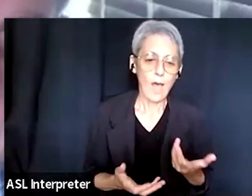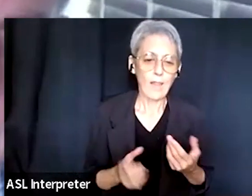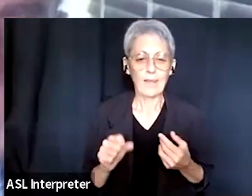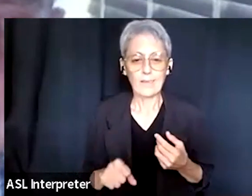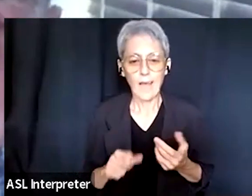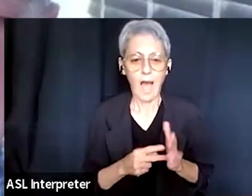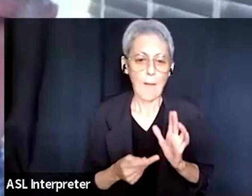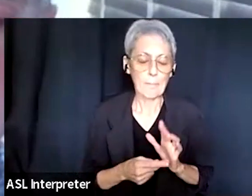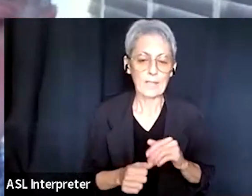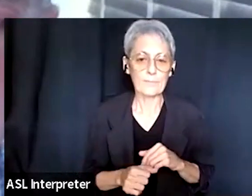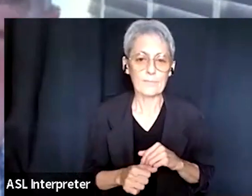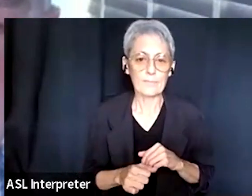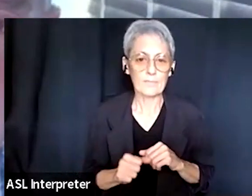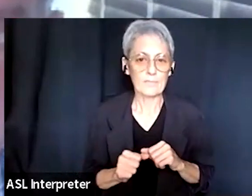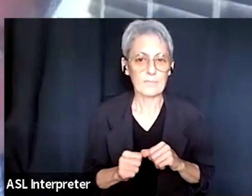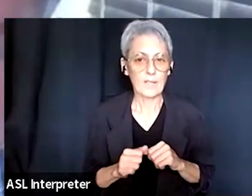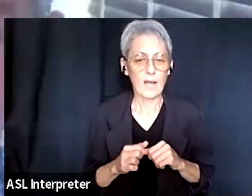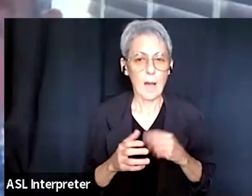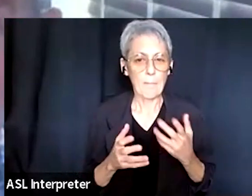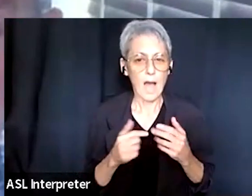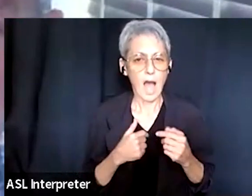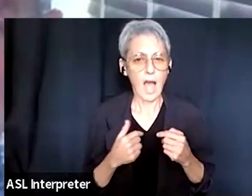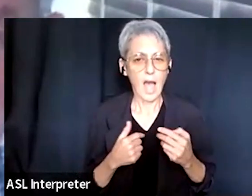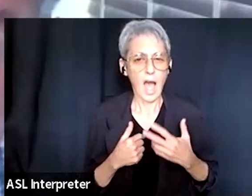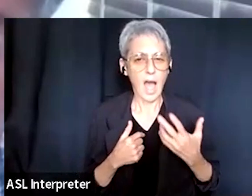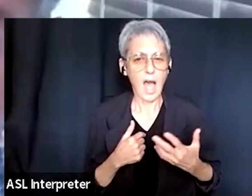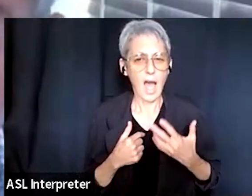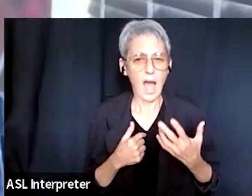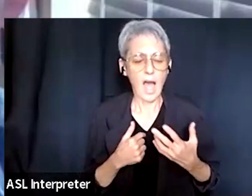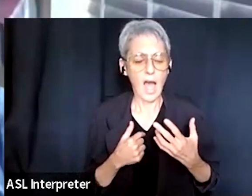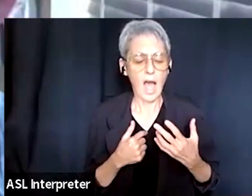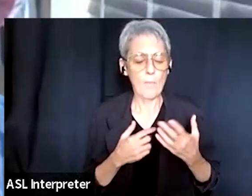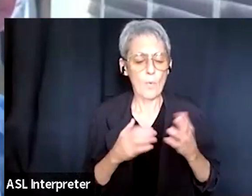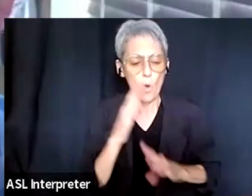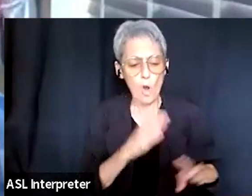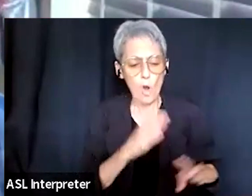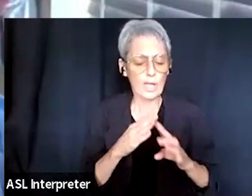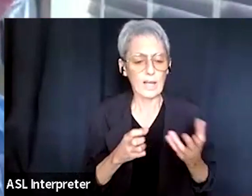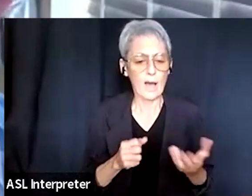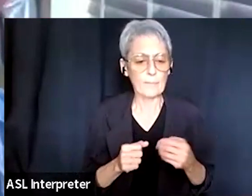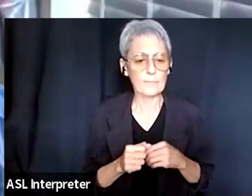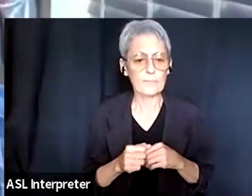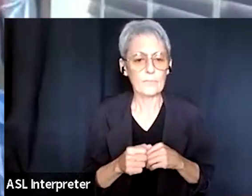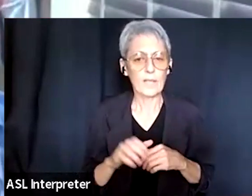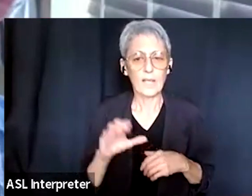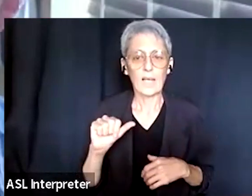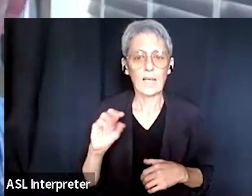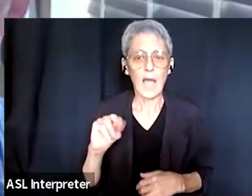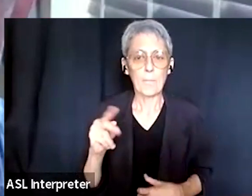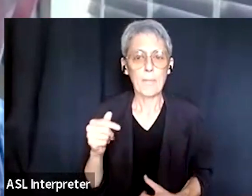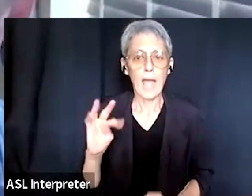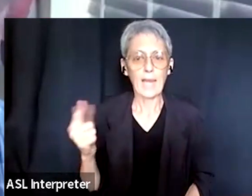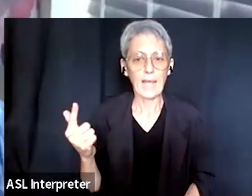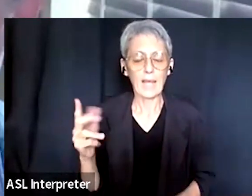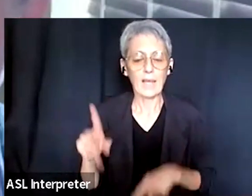extraordinary phenomenon. I worry because it's a campaigning version of